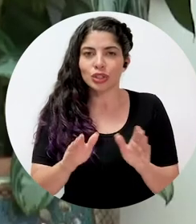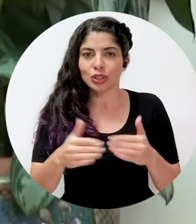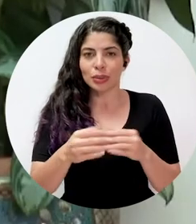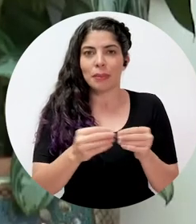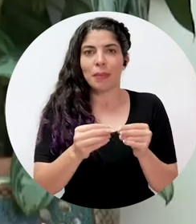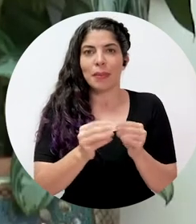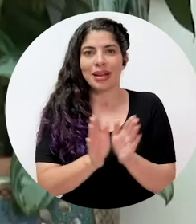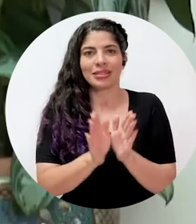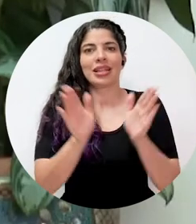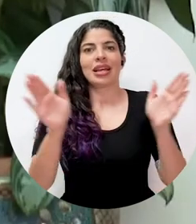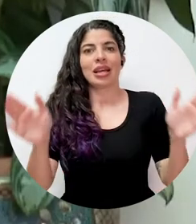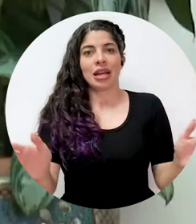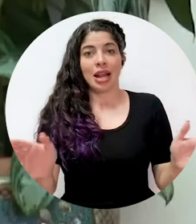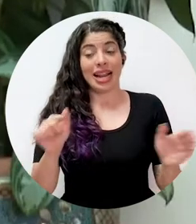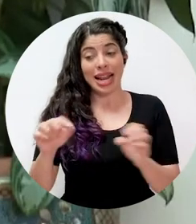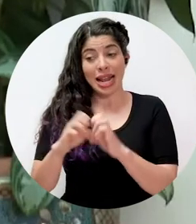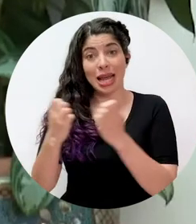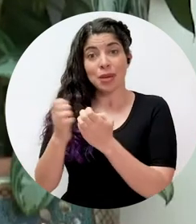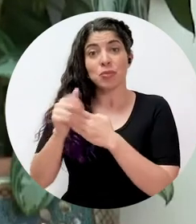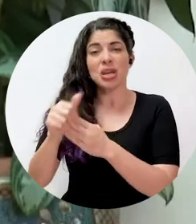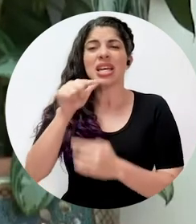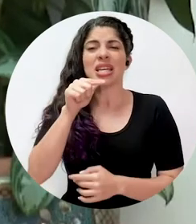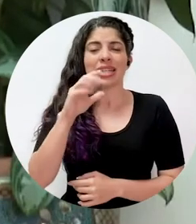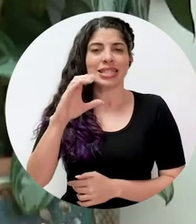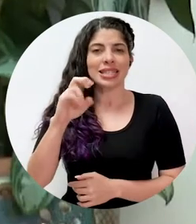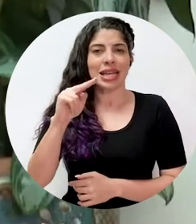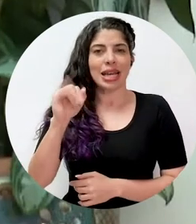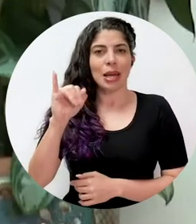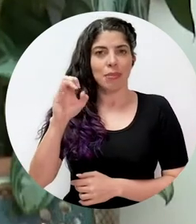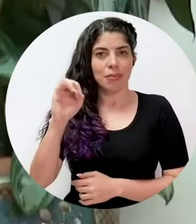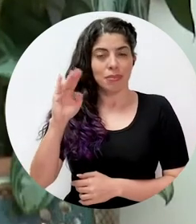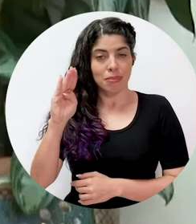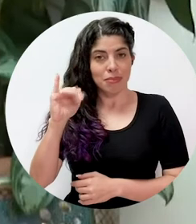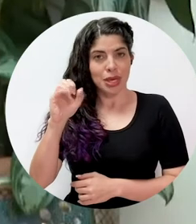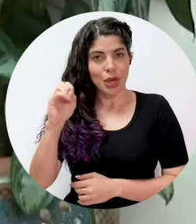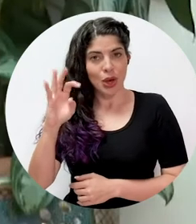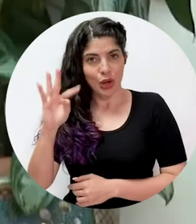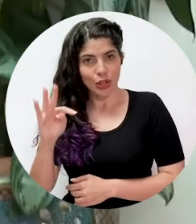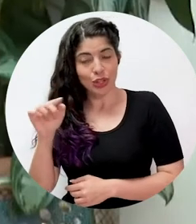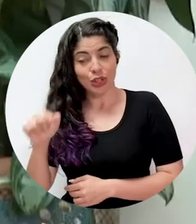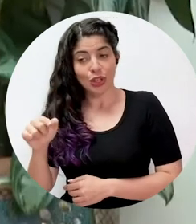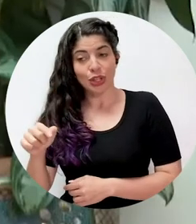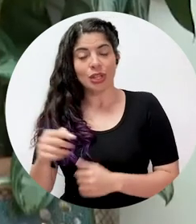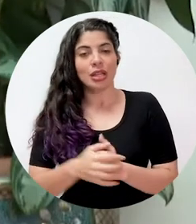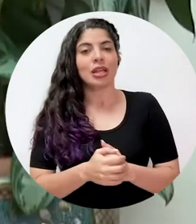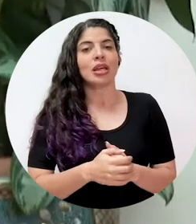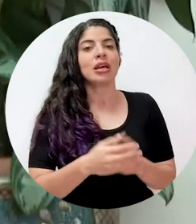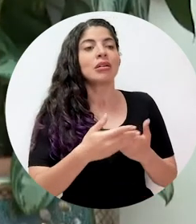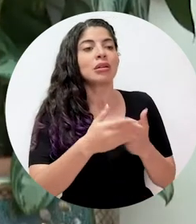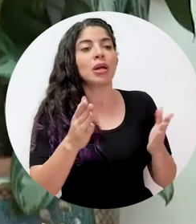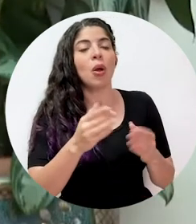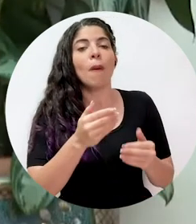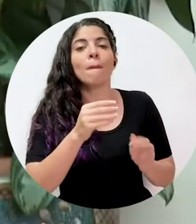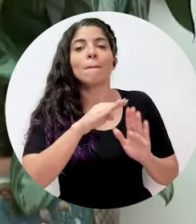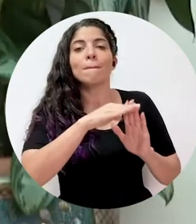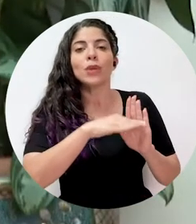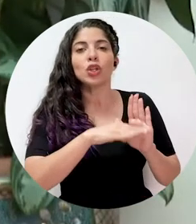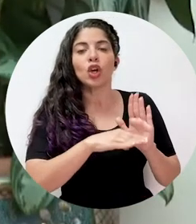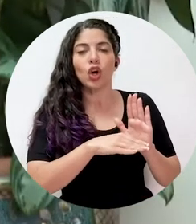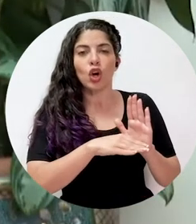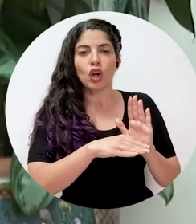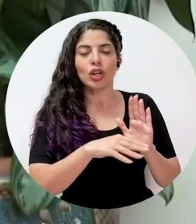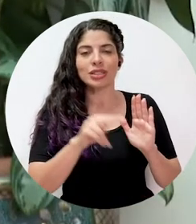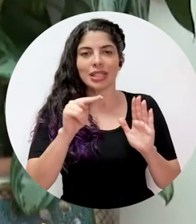tests of large scale. The team led by Seneviot has made available two RNA